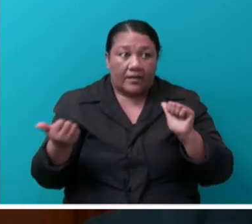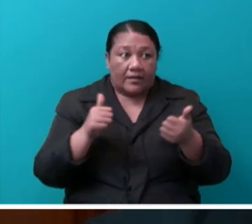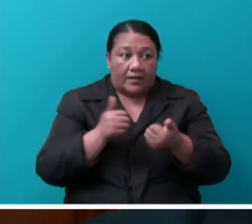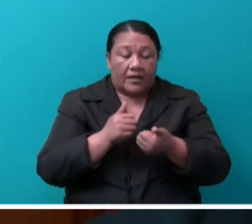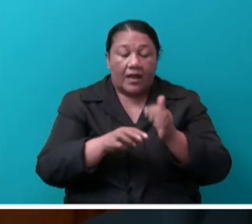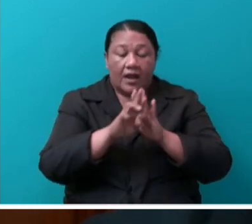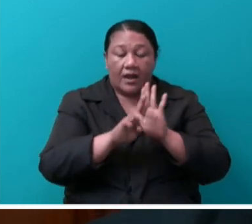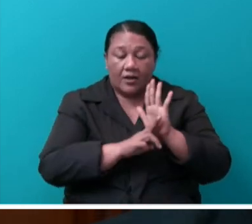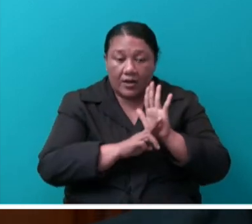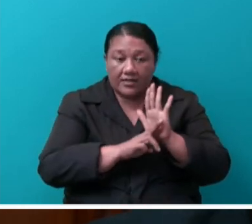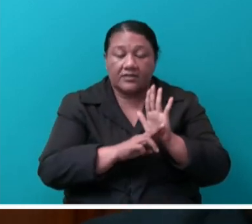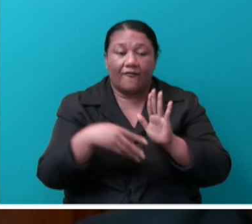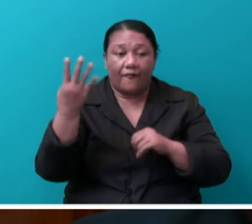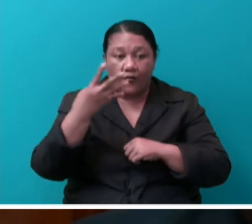14.